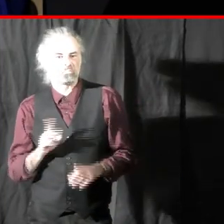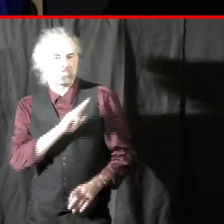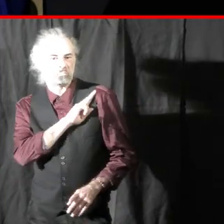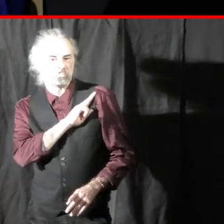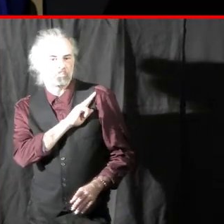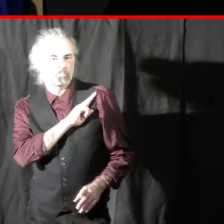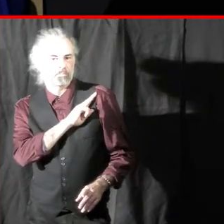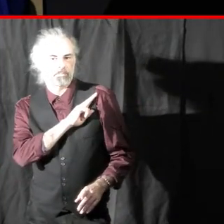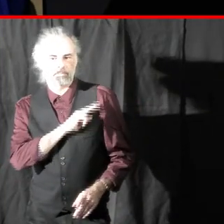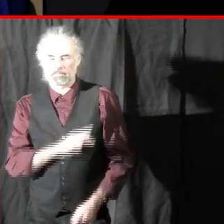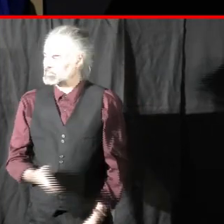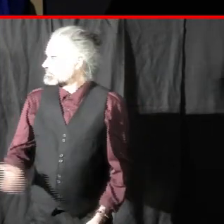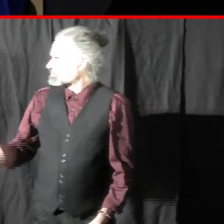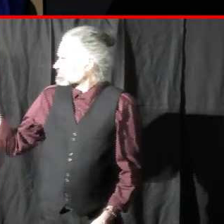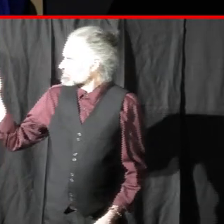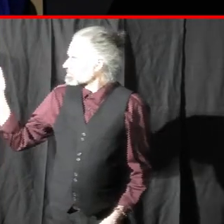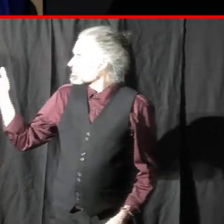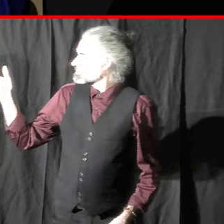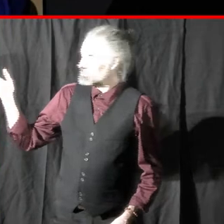And for you, scientist?